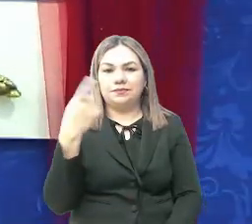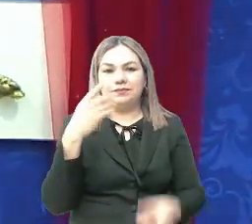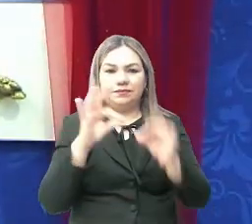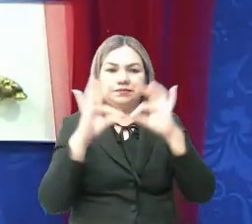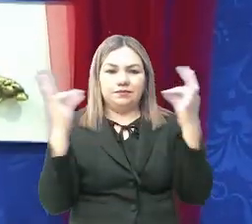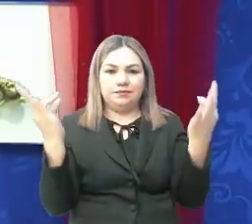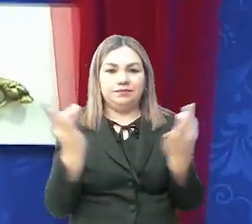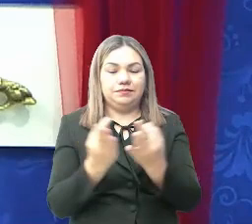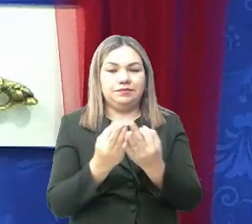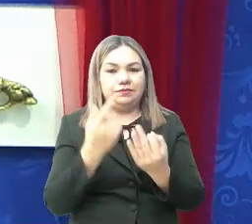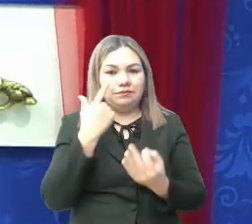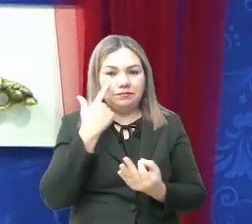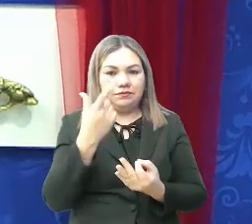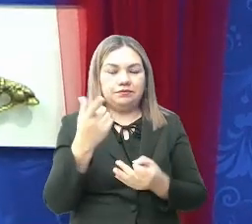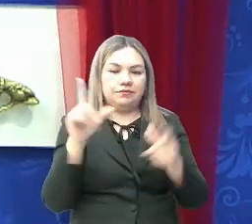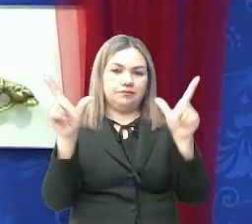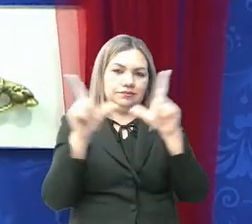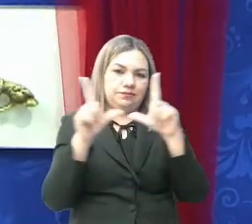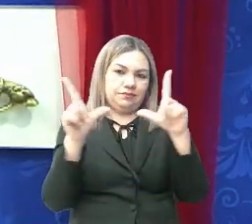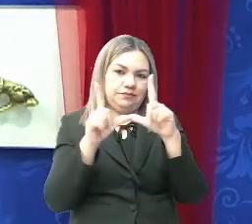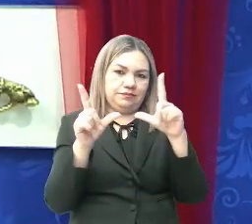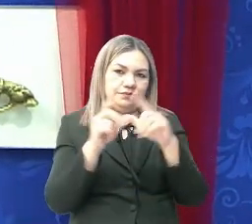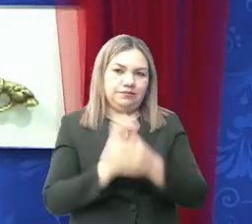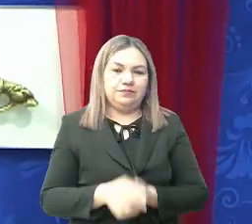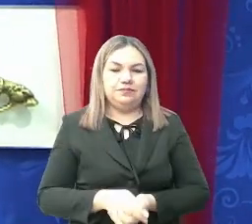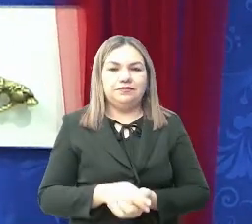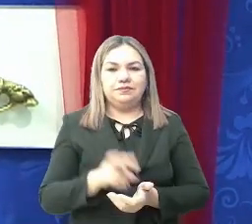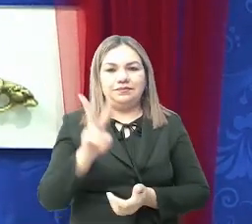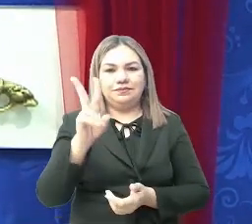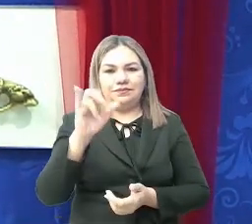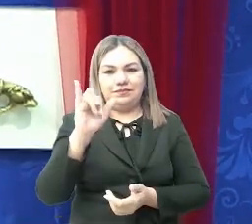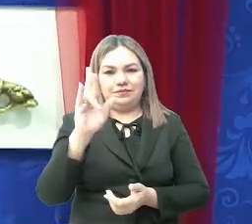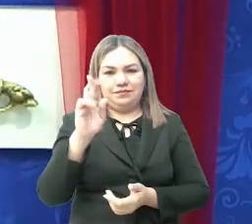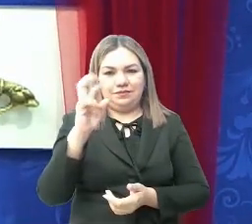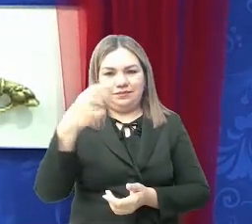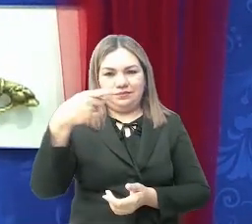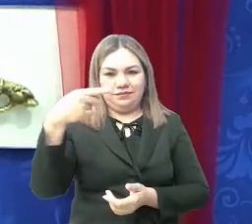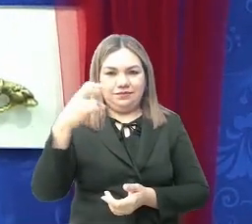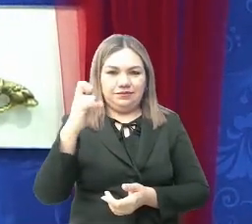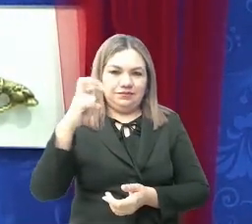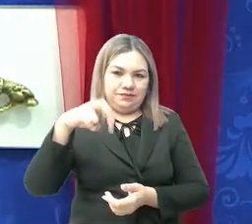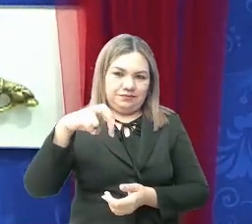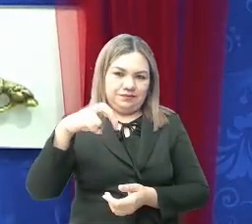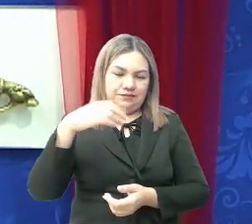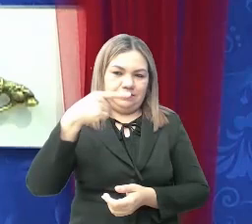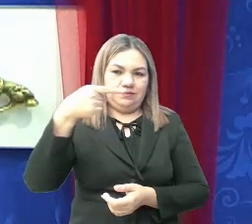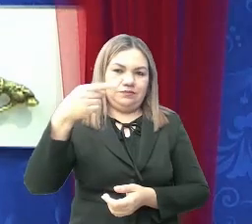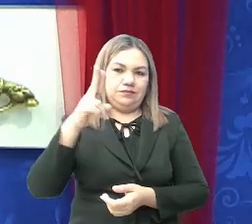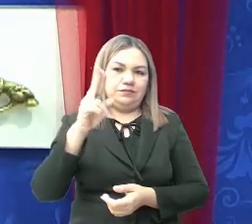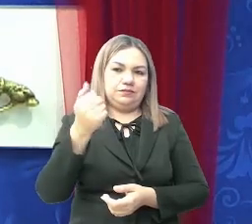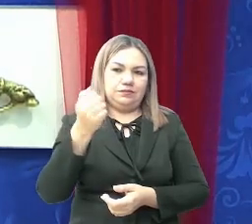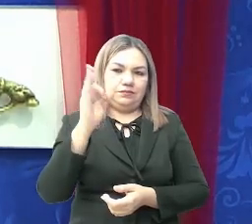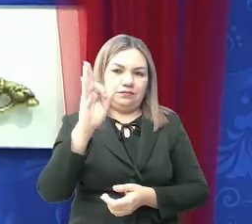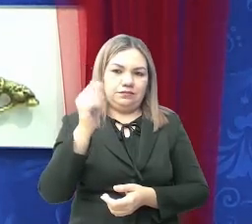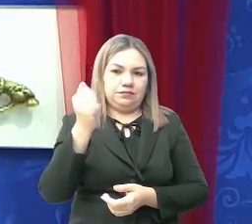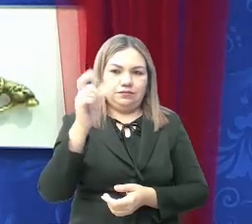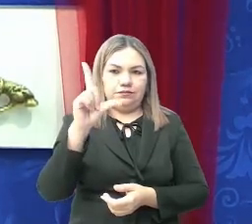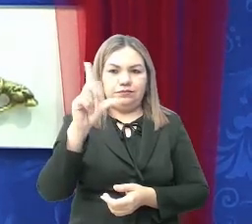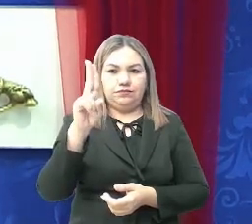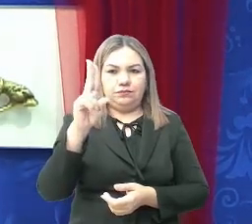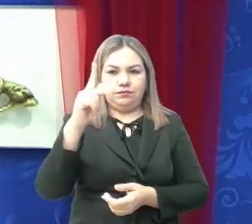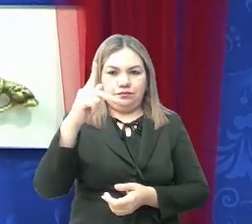And the whole family watching the soap opera. And you're not searching for